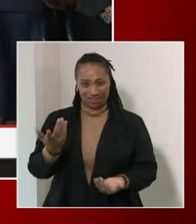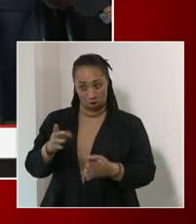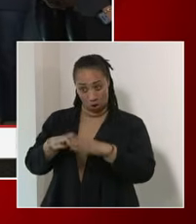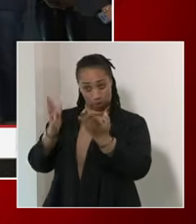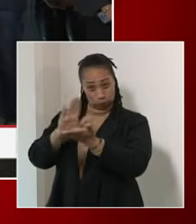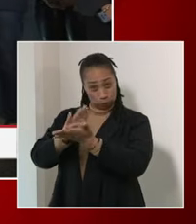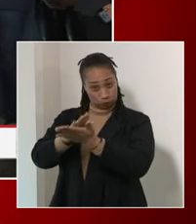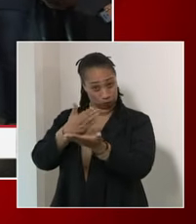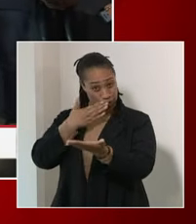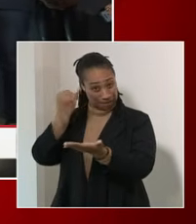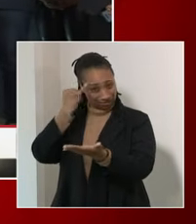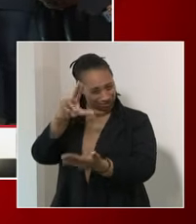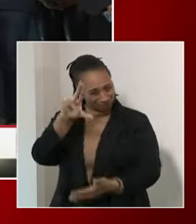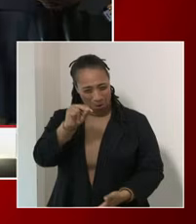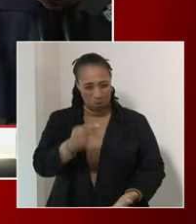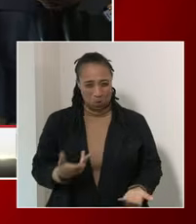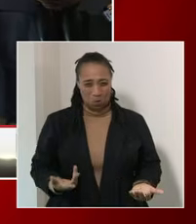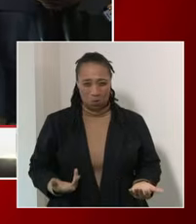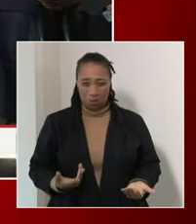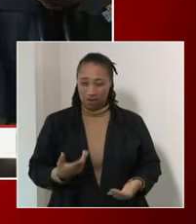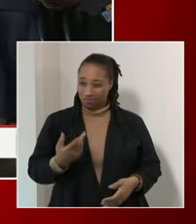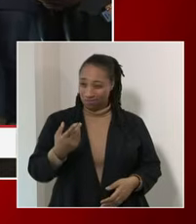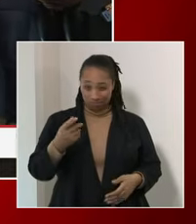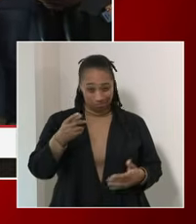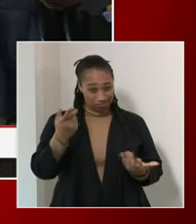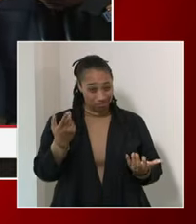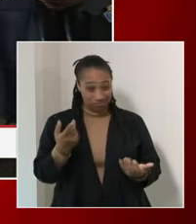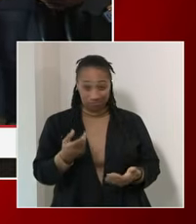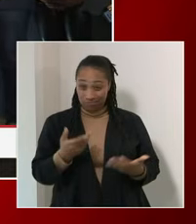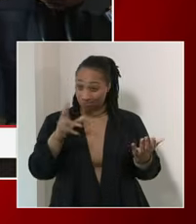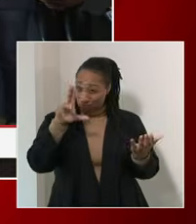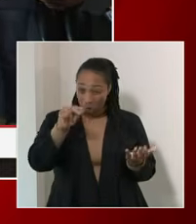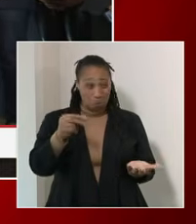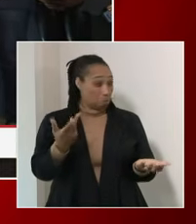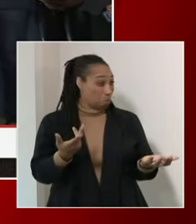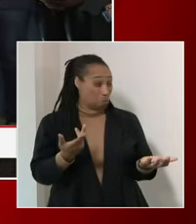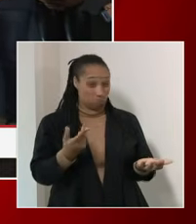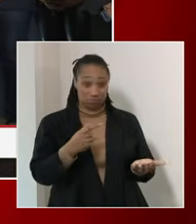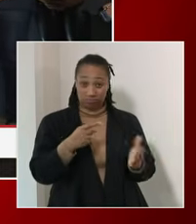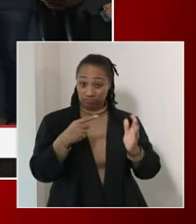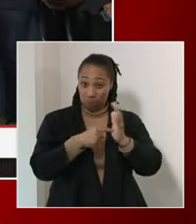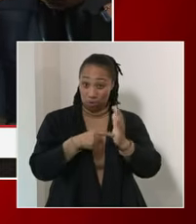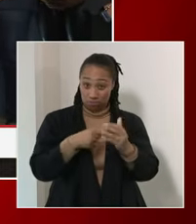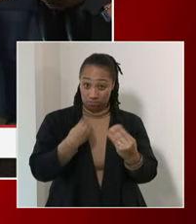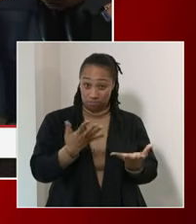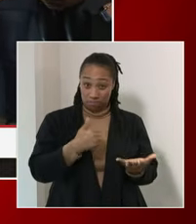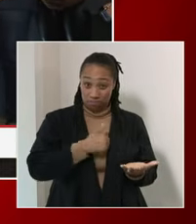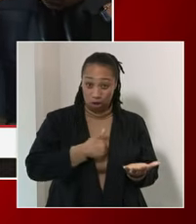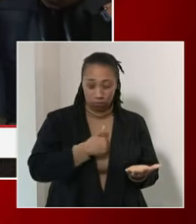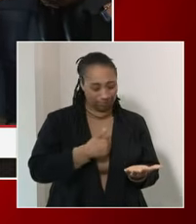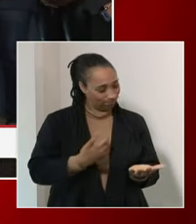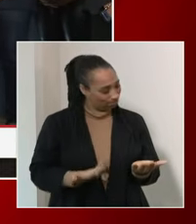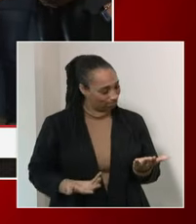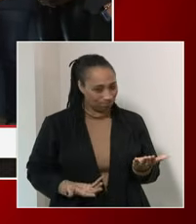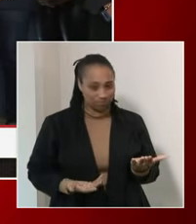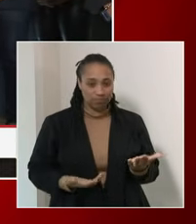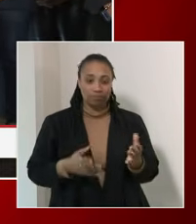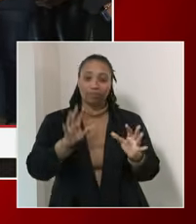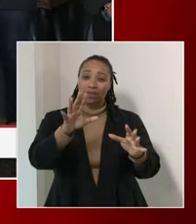owe an apology for opening schools. And when it's record cold weather